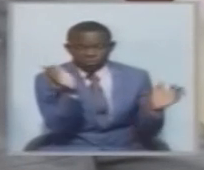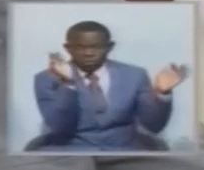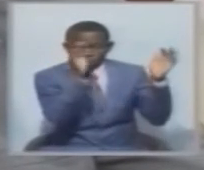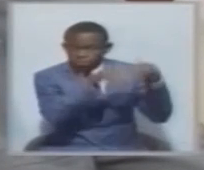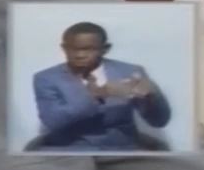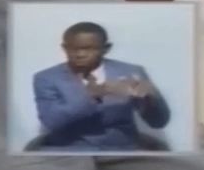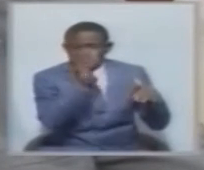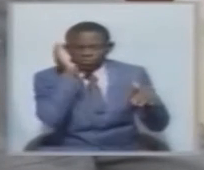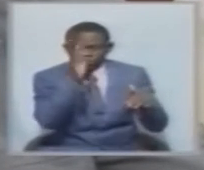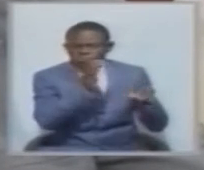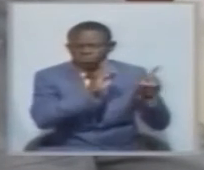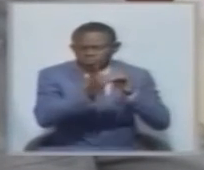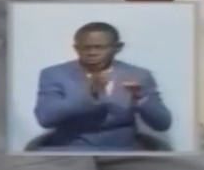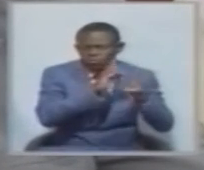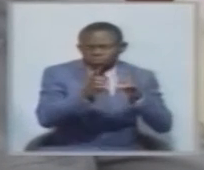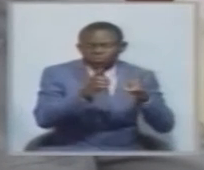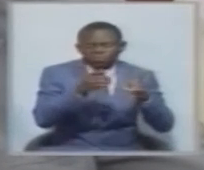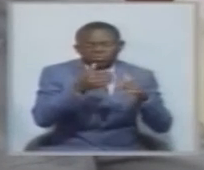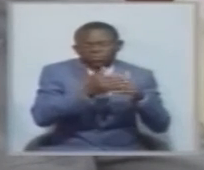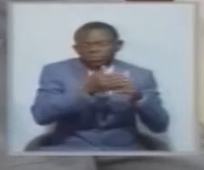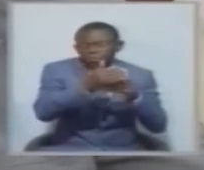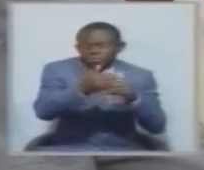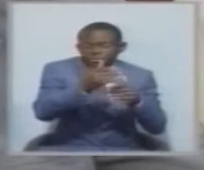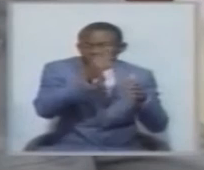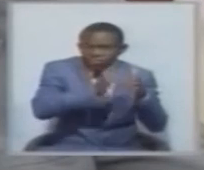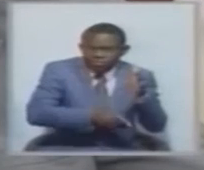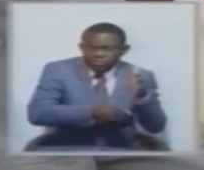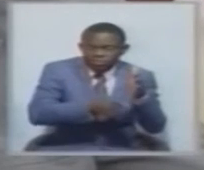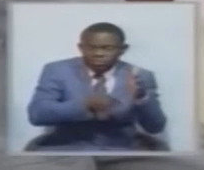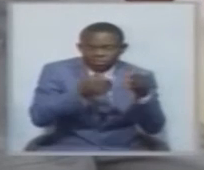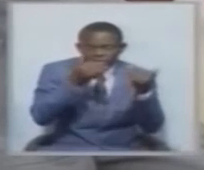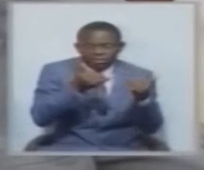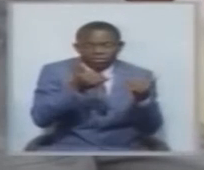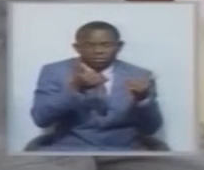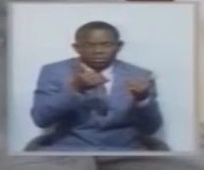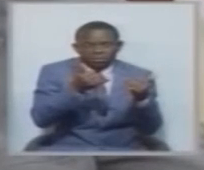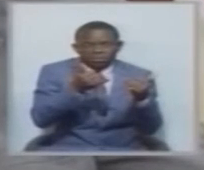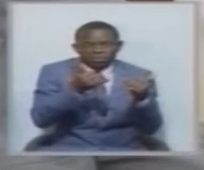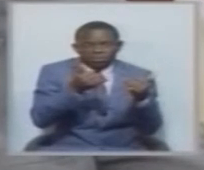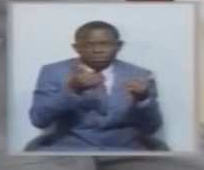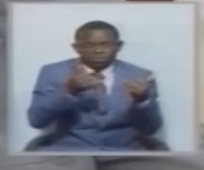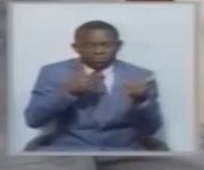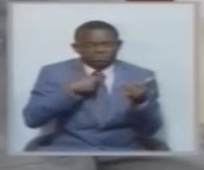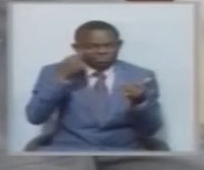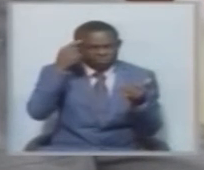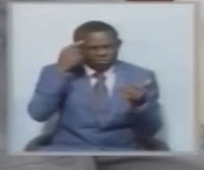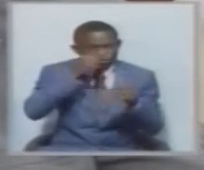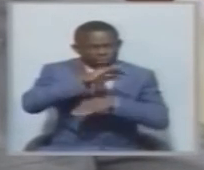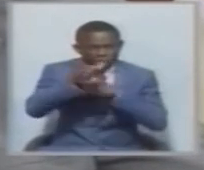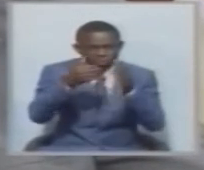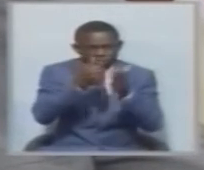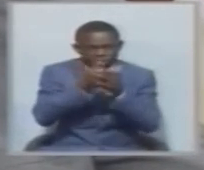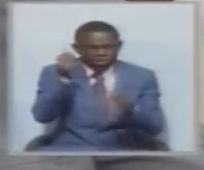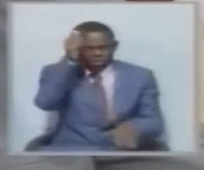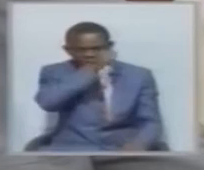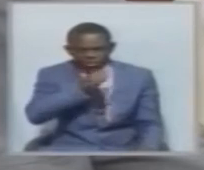outcomes, and my take is that the continent as a whole, I think, is thinking of